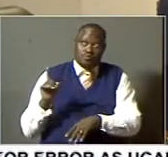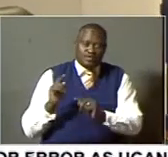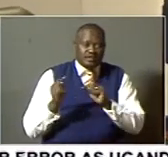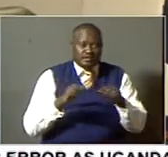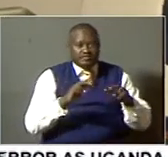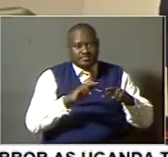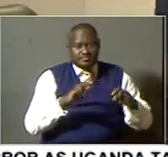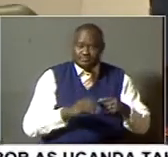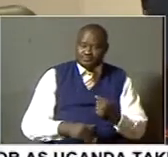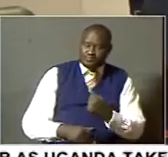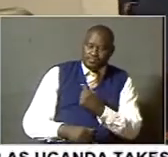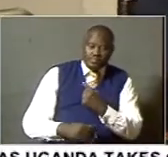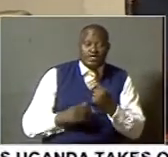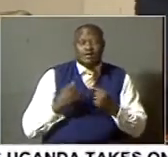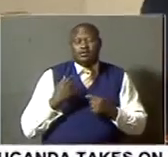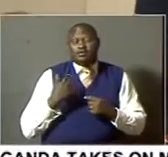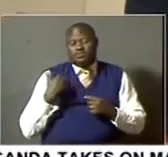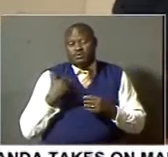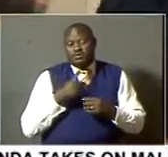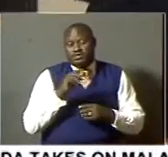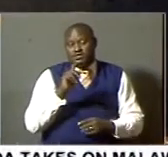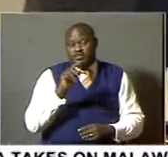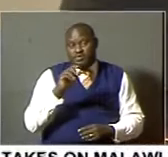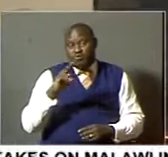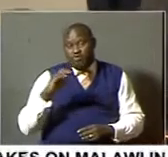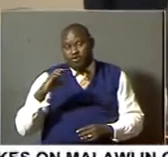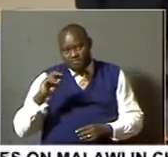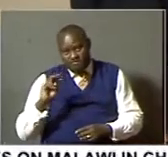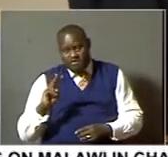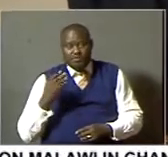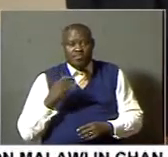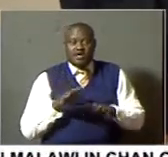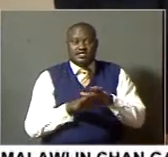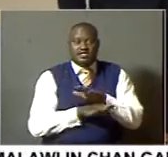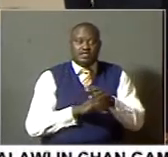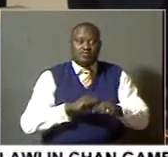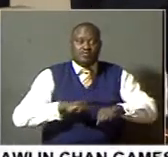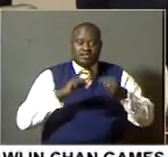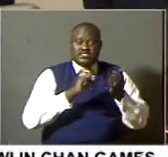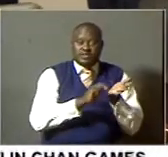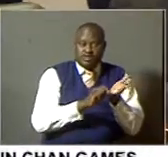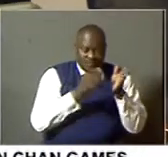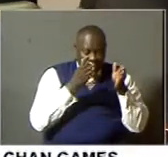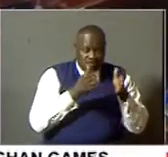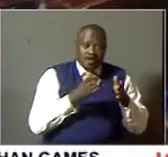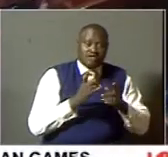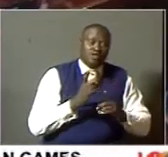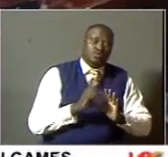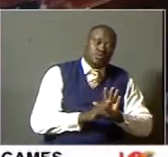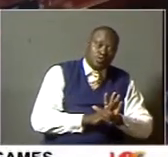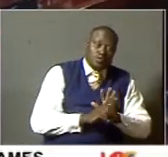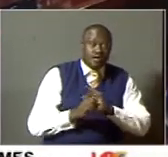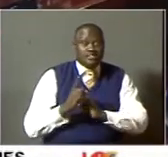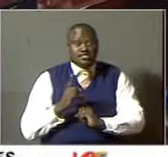Mr. Dmitry Titov was until recently the United Nations Assistant Secretary General for the Rule of Law and Security Institutions in